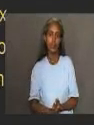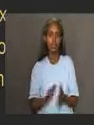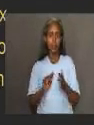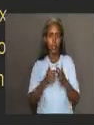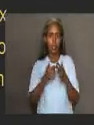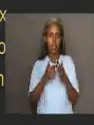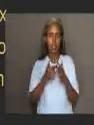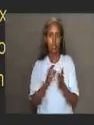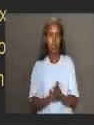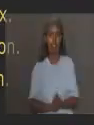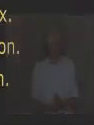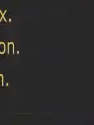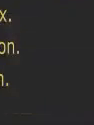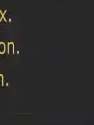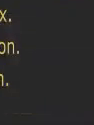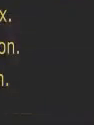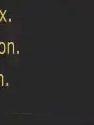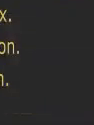Begin.